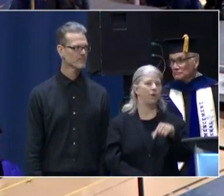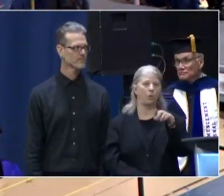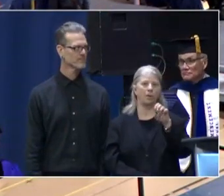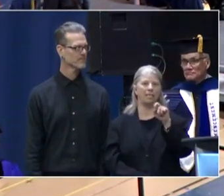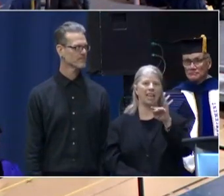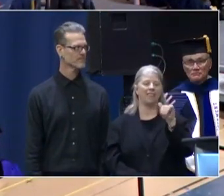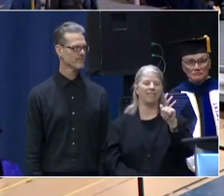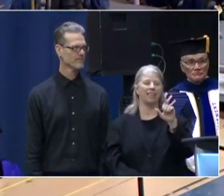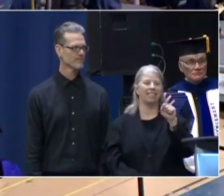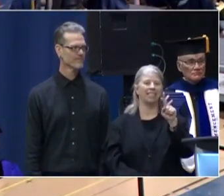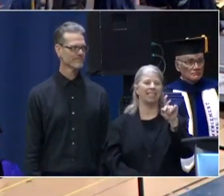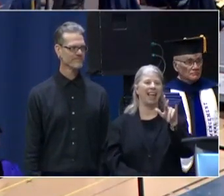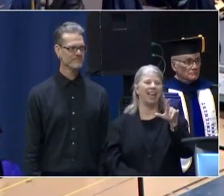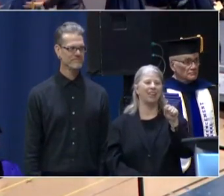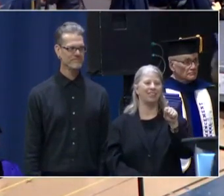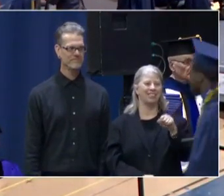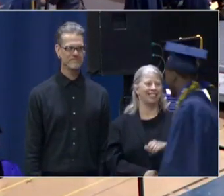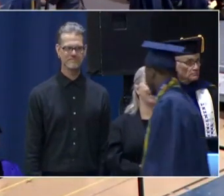Quintavious Stiles.